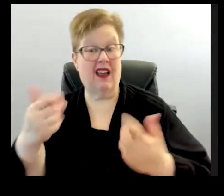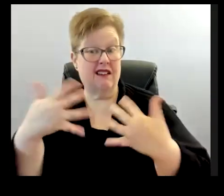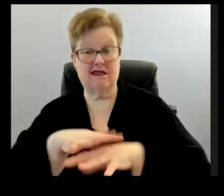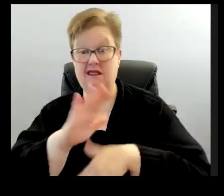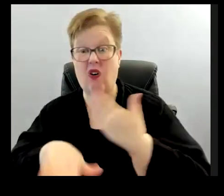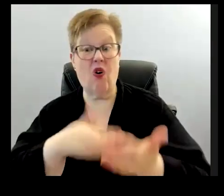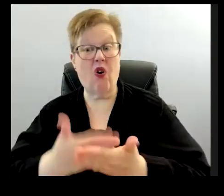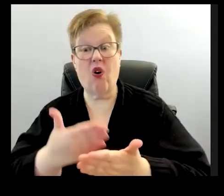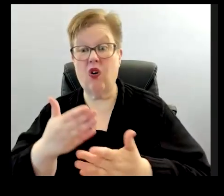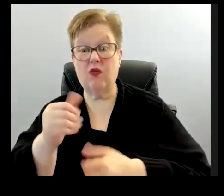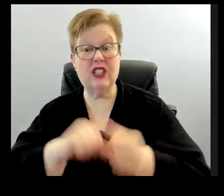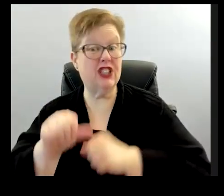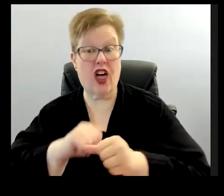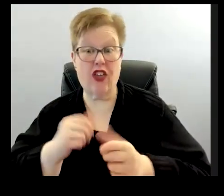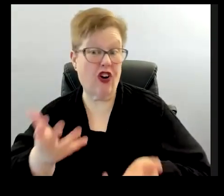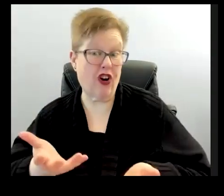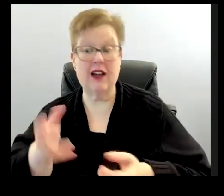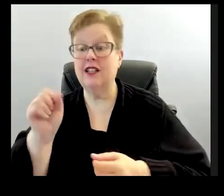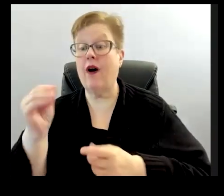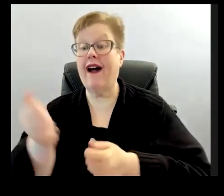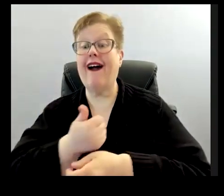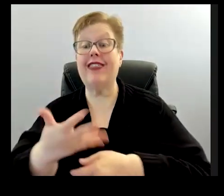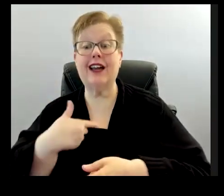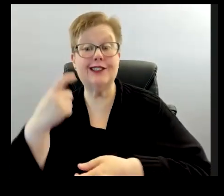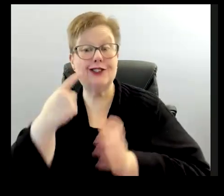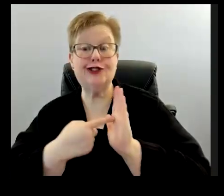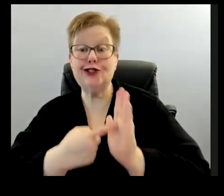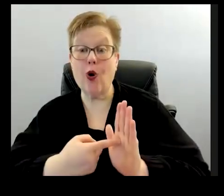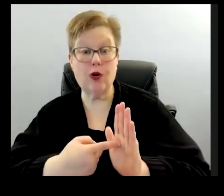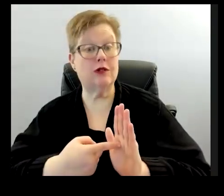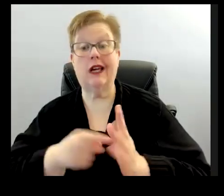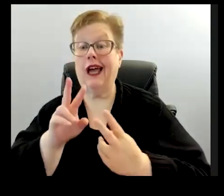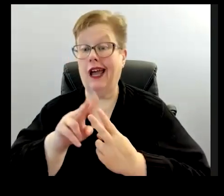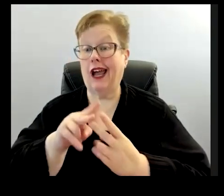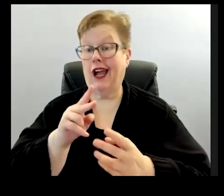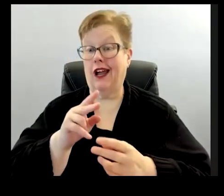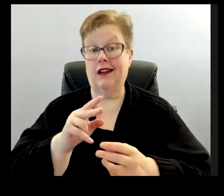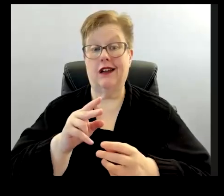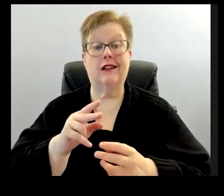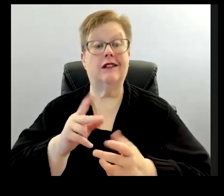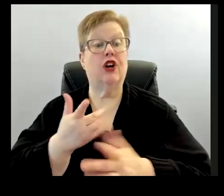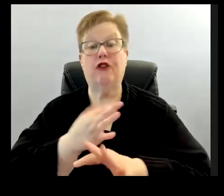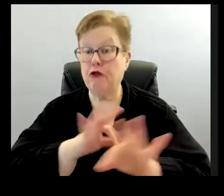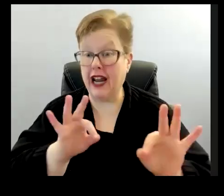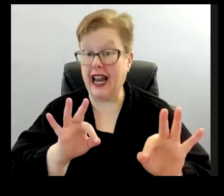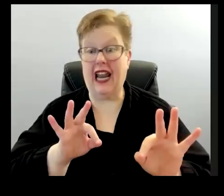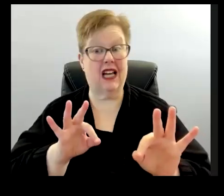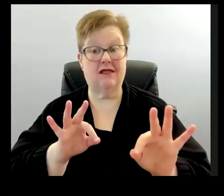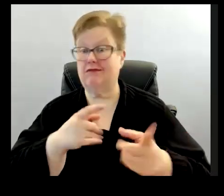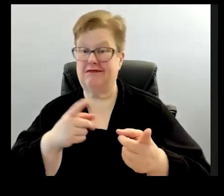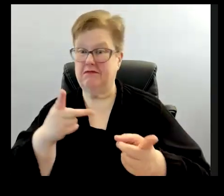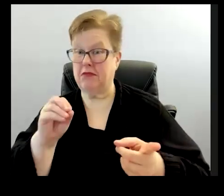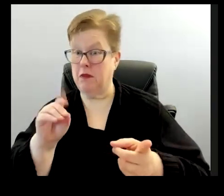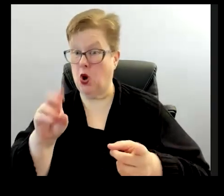all of these into each other. So everything I just showed you is either free point blank, like this is just a free